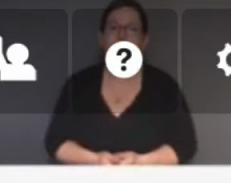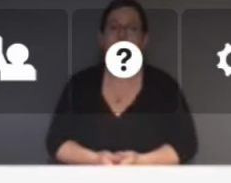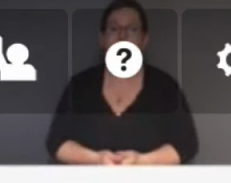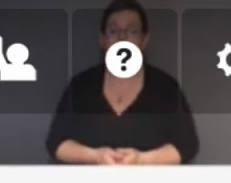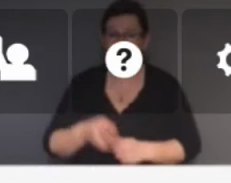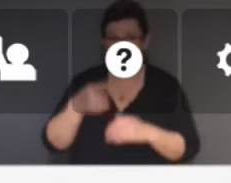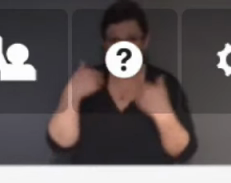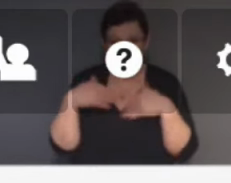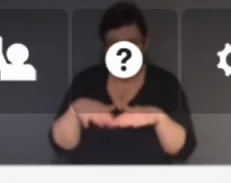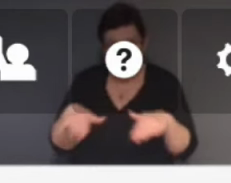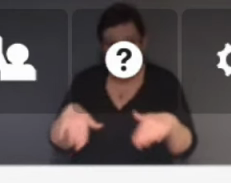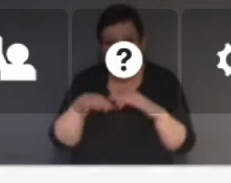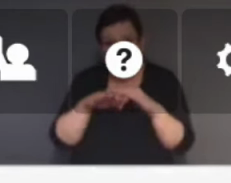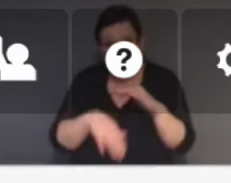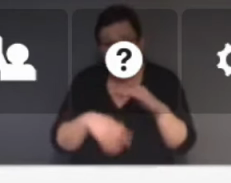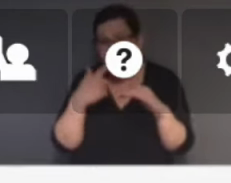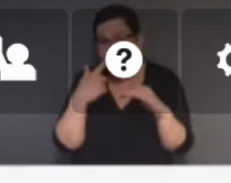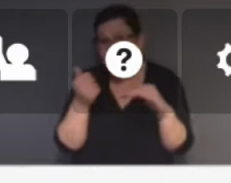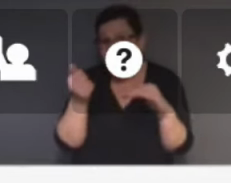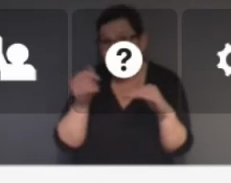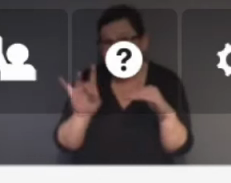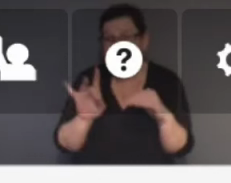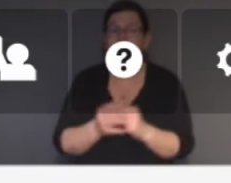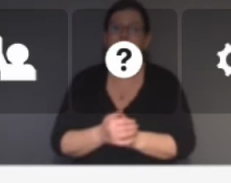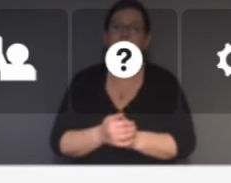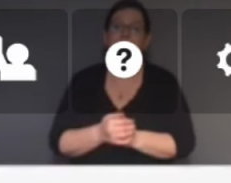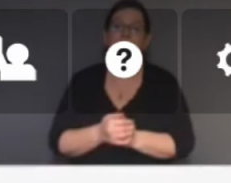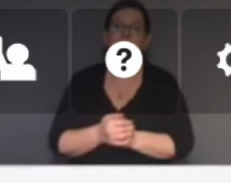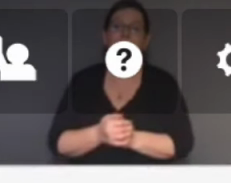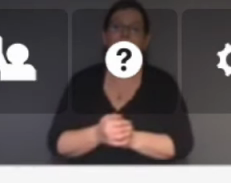eligibility for these benefits.